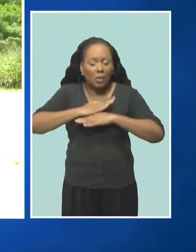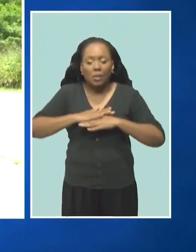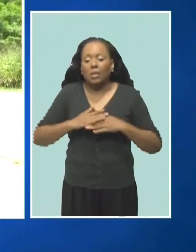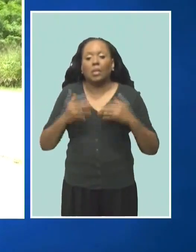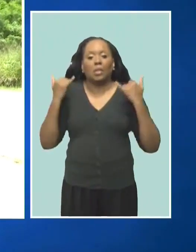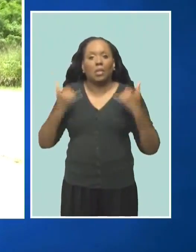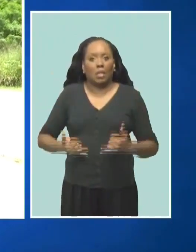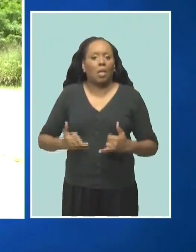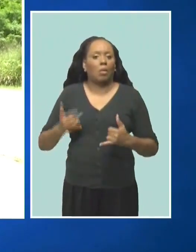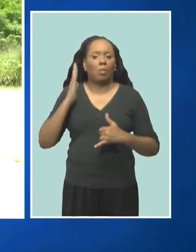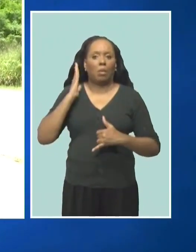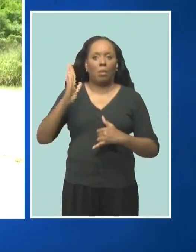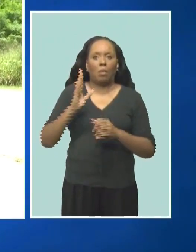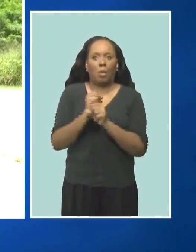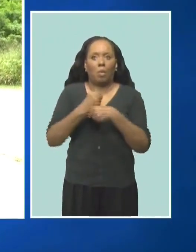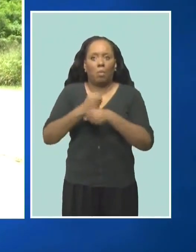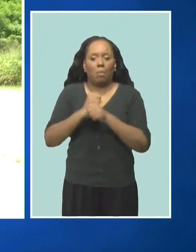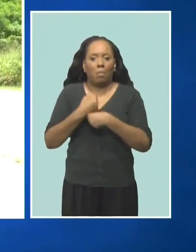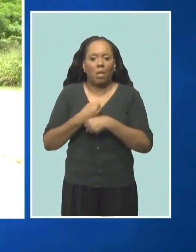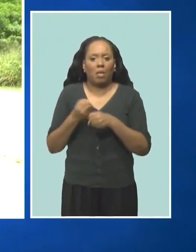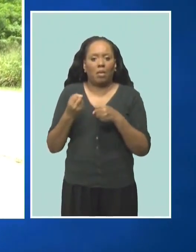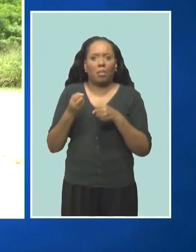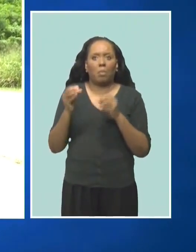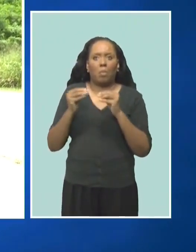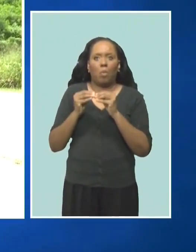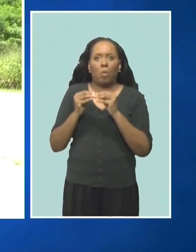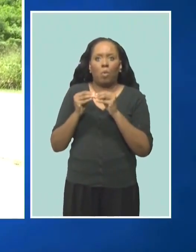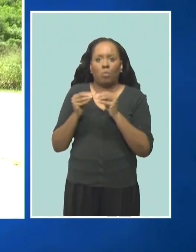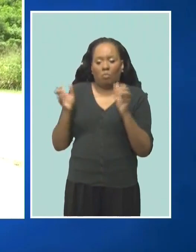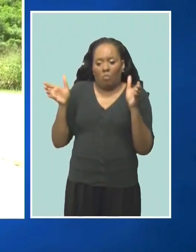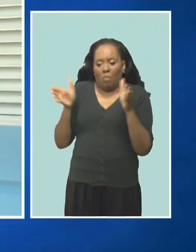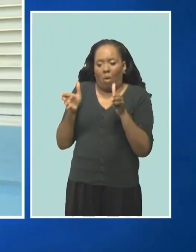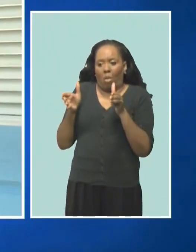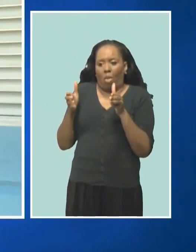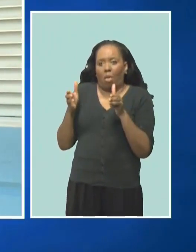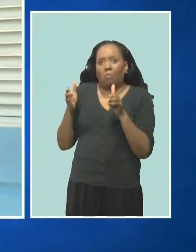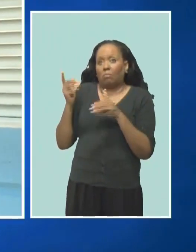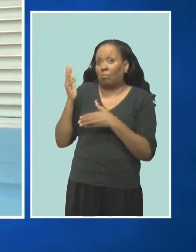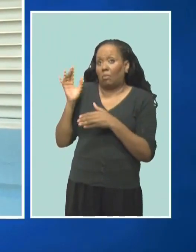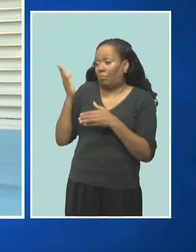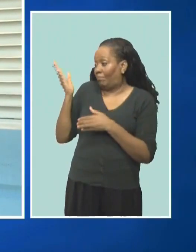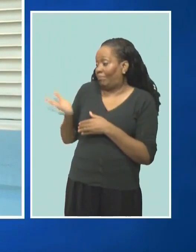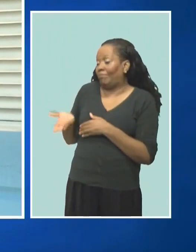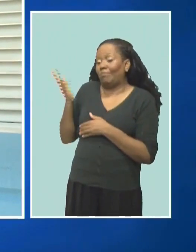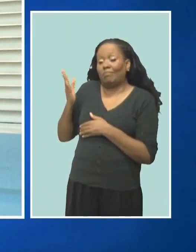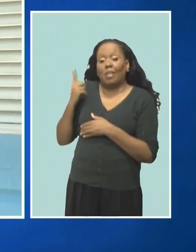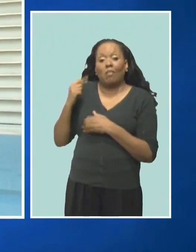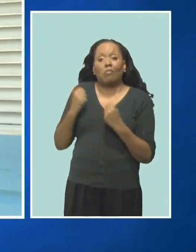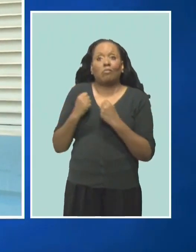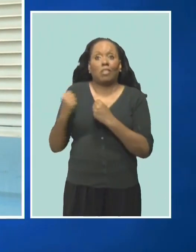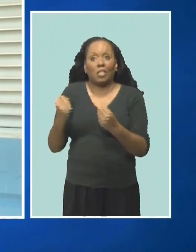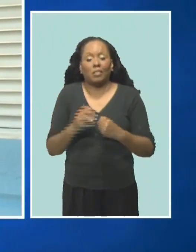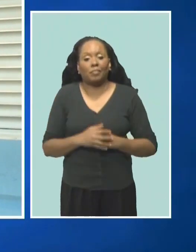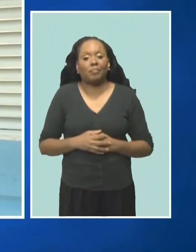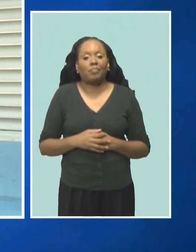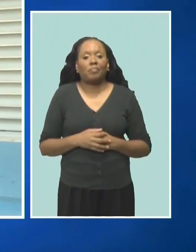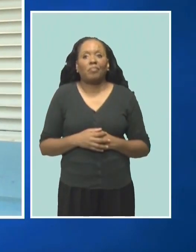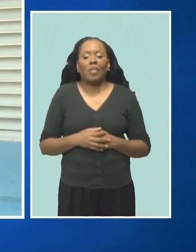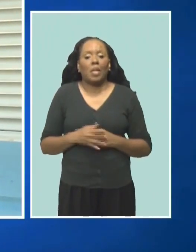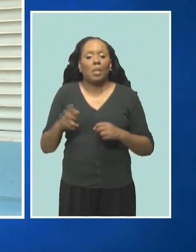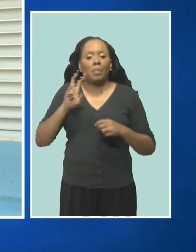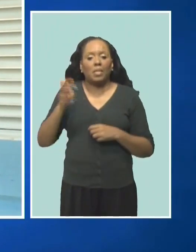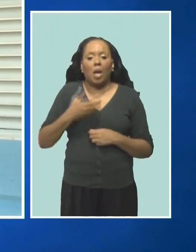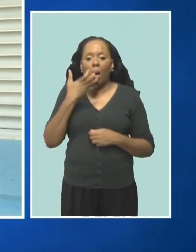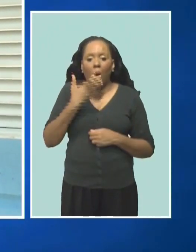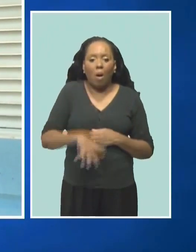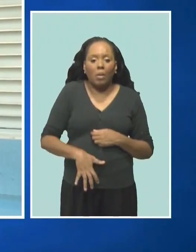making a few more pods similar to this that we can have throughout the islands. Hot, fresh and fast is their motto with a turnaround time